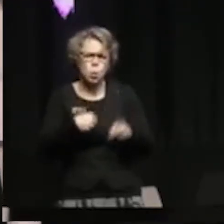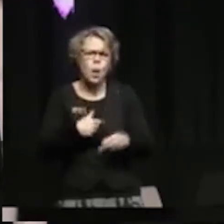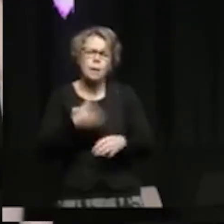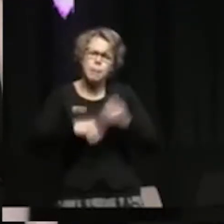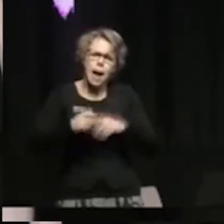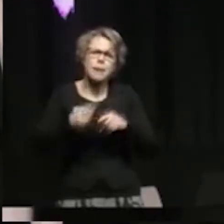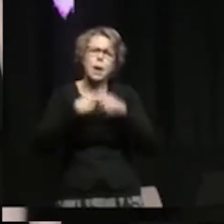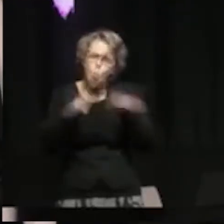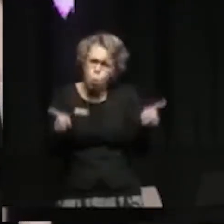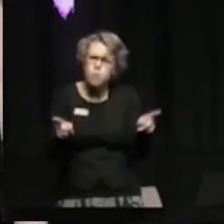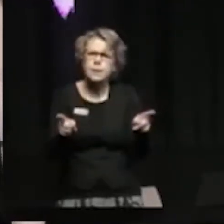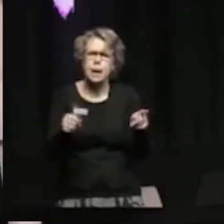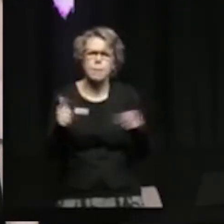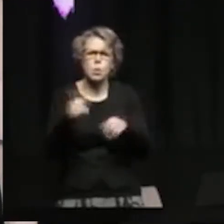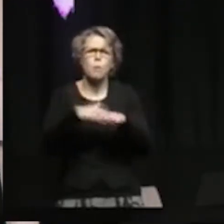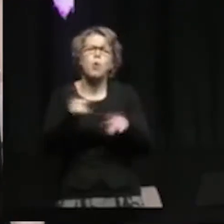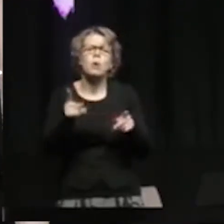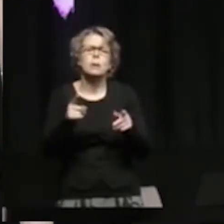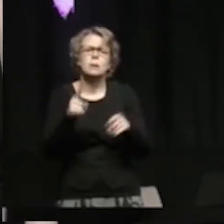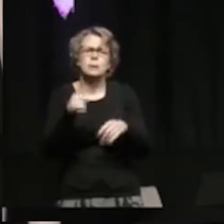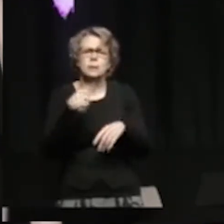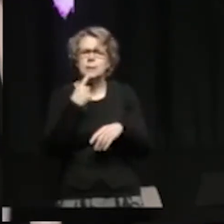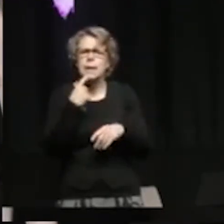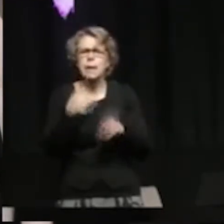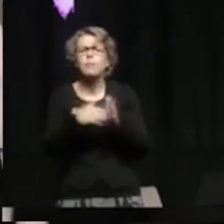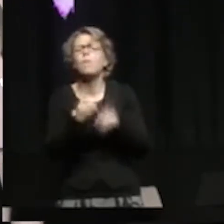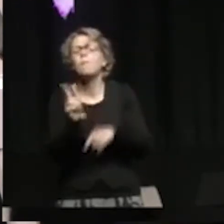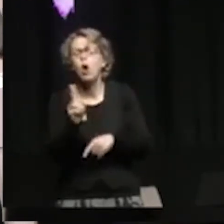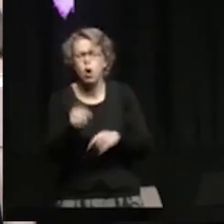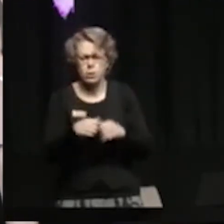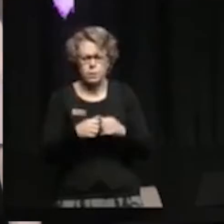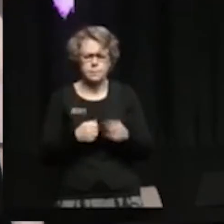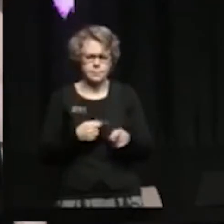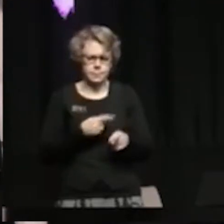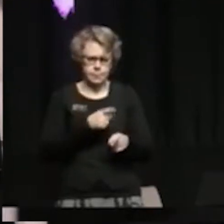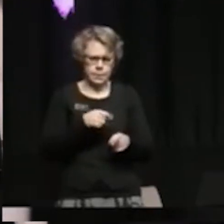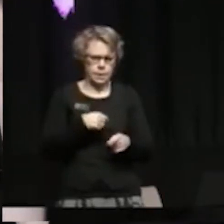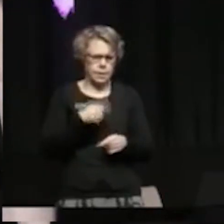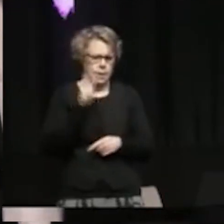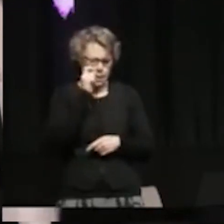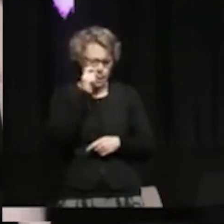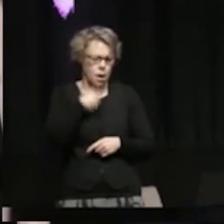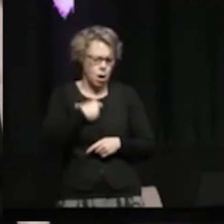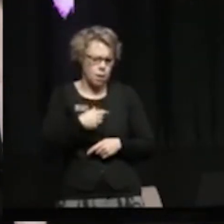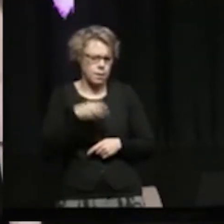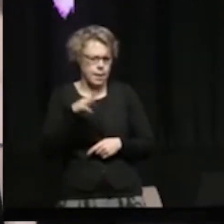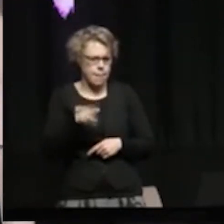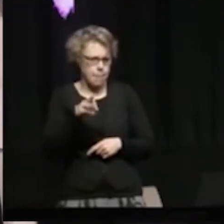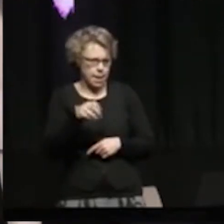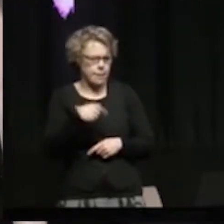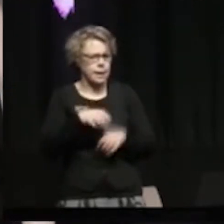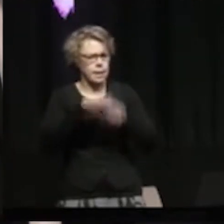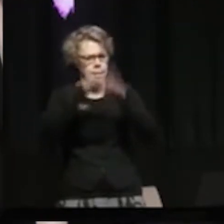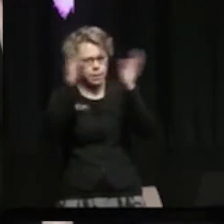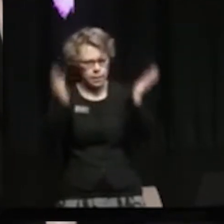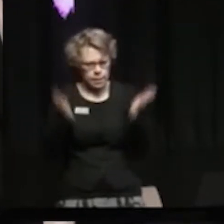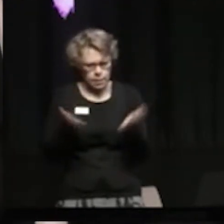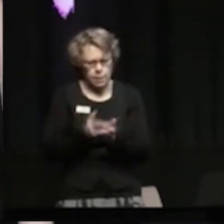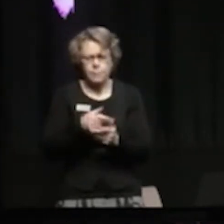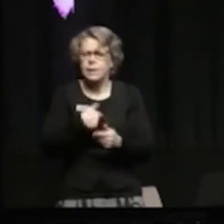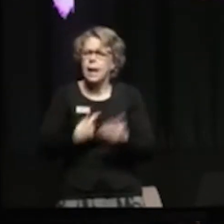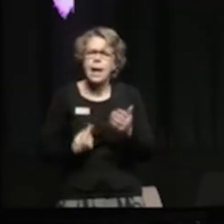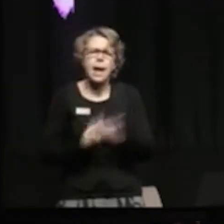to do something like that to feel that you're being respected. Absolutely, and I think that's a great example as well, that human rights, of course, we have on an epic, on a